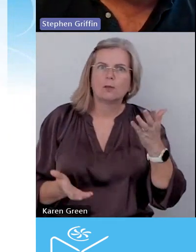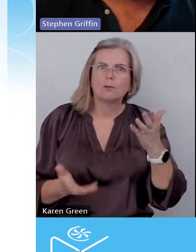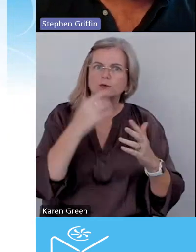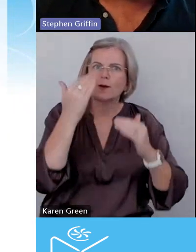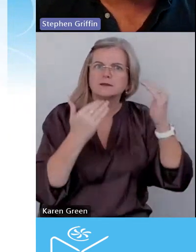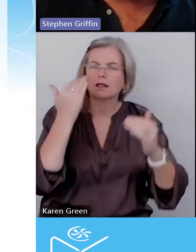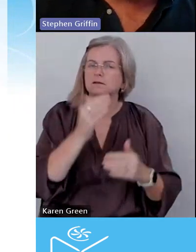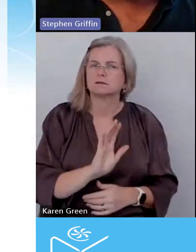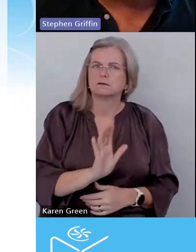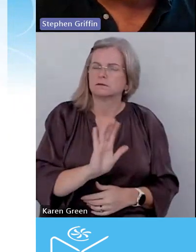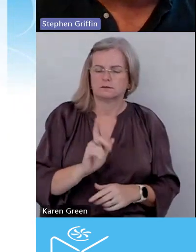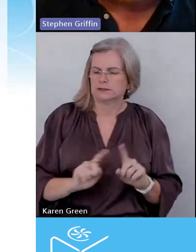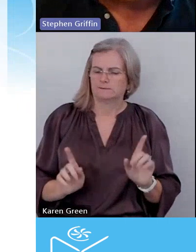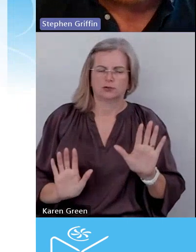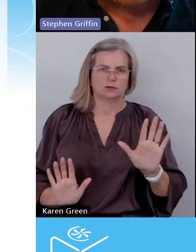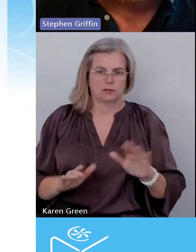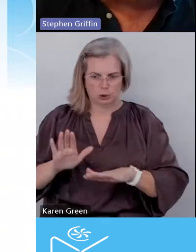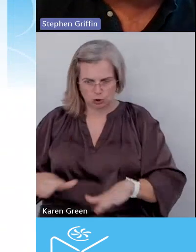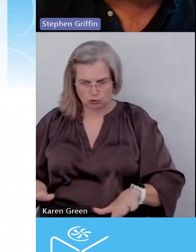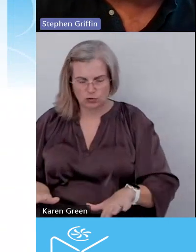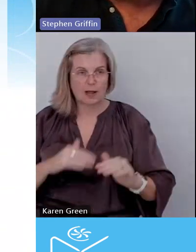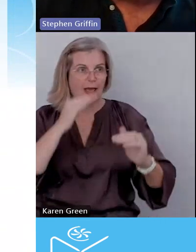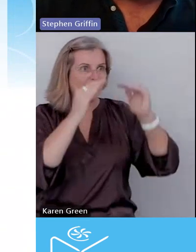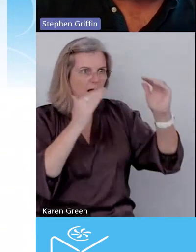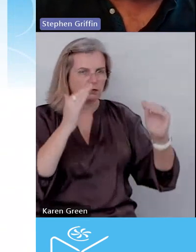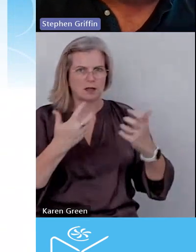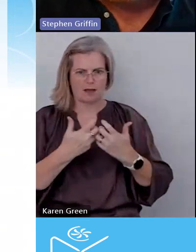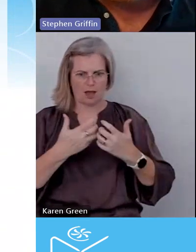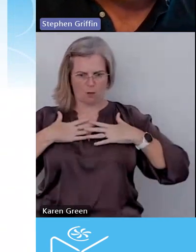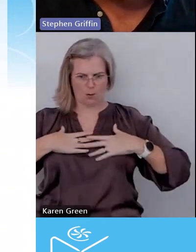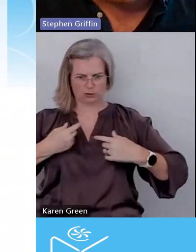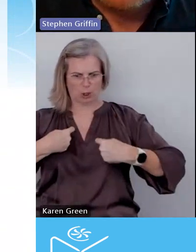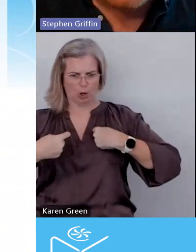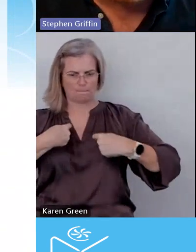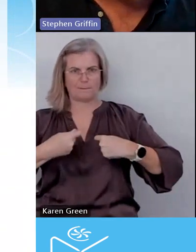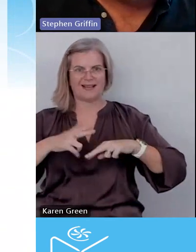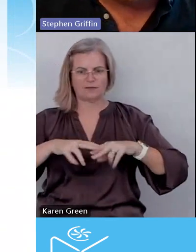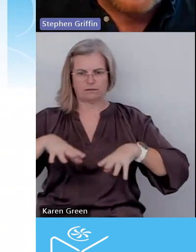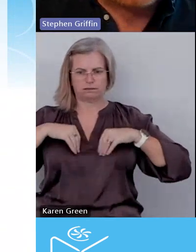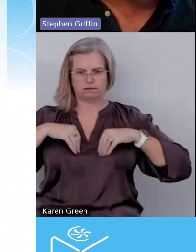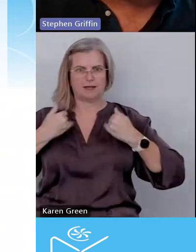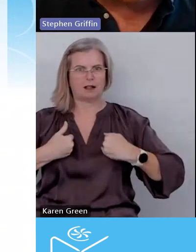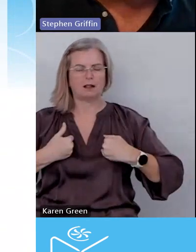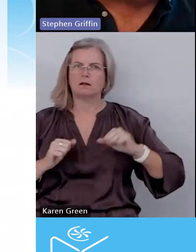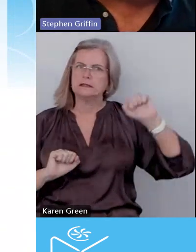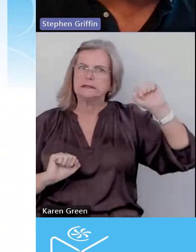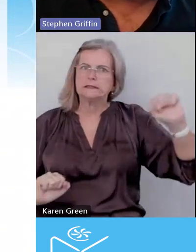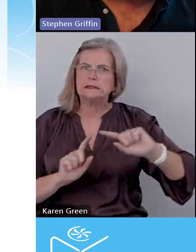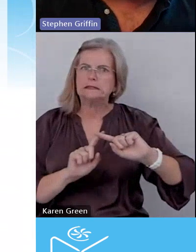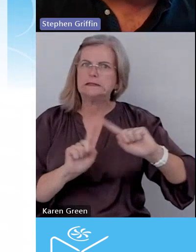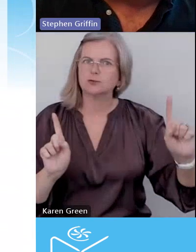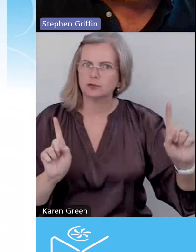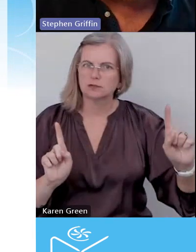very different to adults in the way that they respond and cope with disease. And when you're talking about the impacts of a virus or pollution or what have